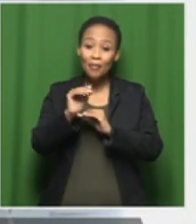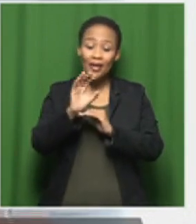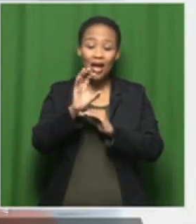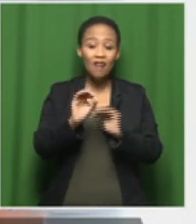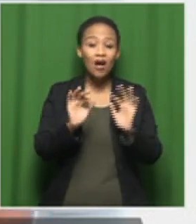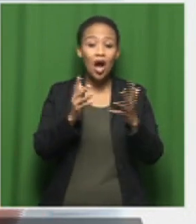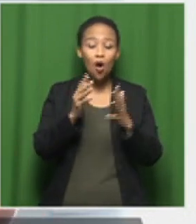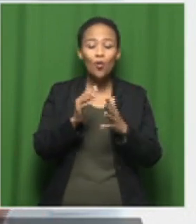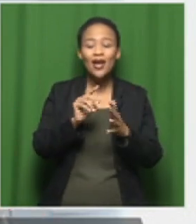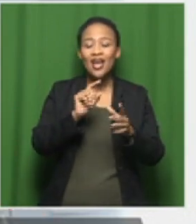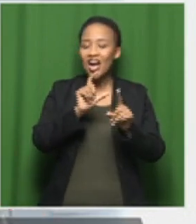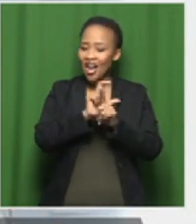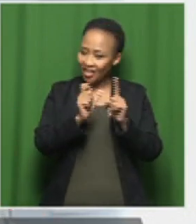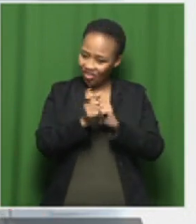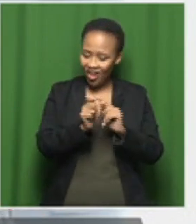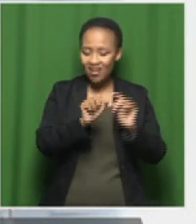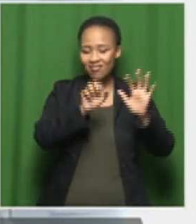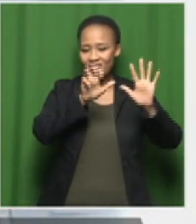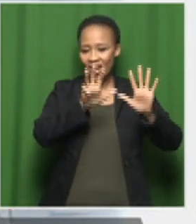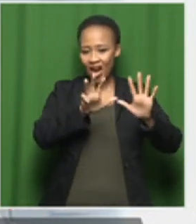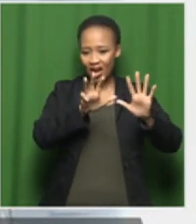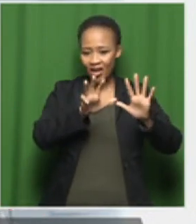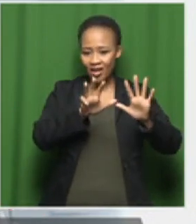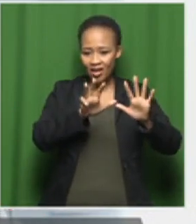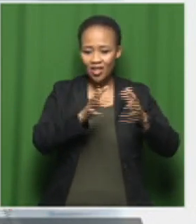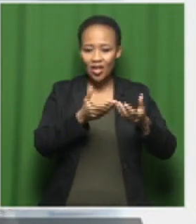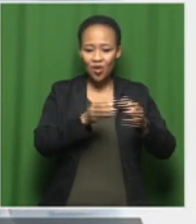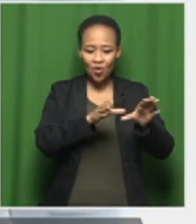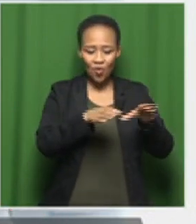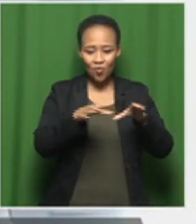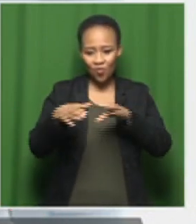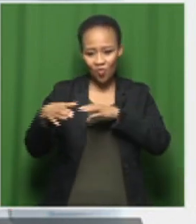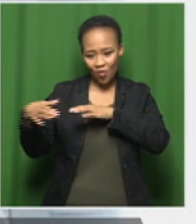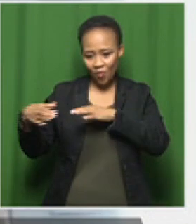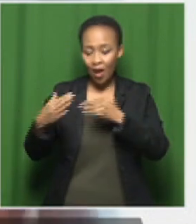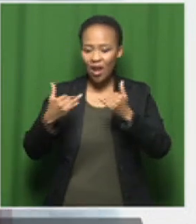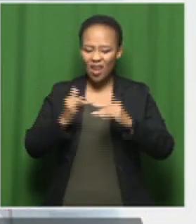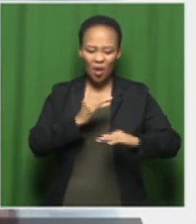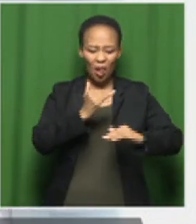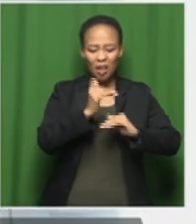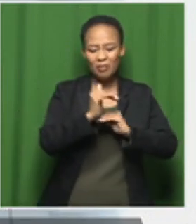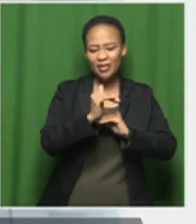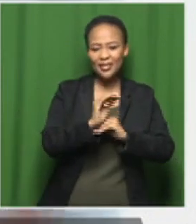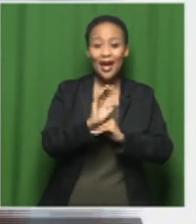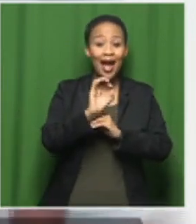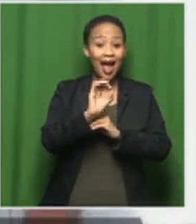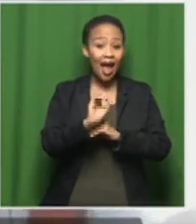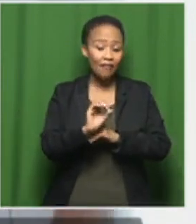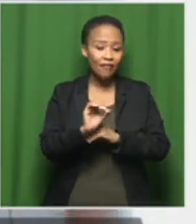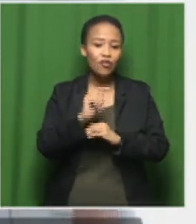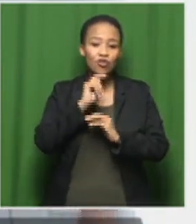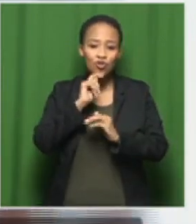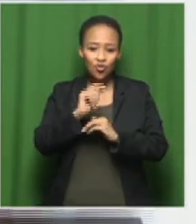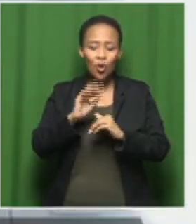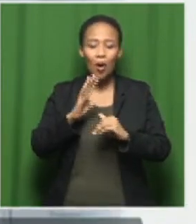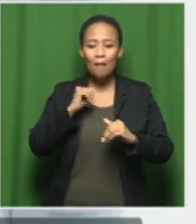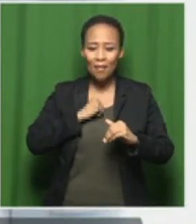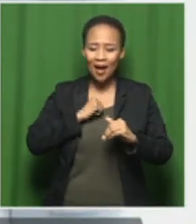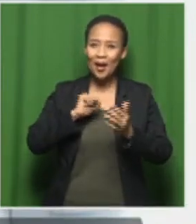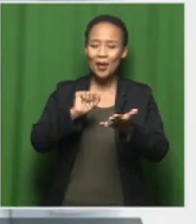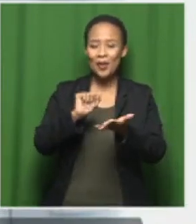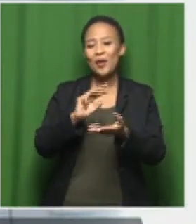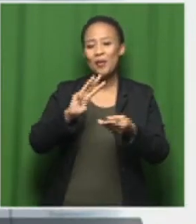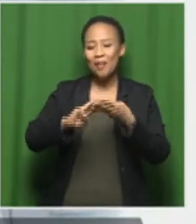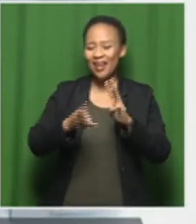9 cultures, so that does become very limited in that sense. I don't know how much that is. My maths is terrible, but